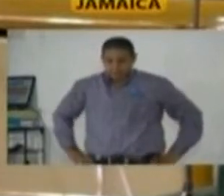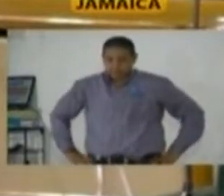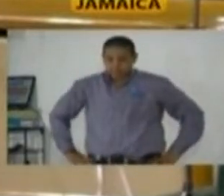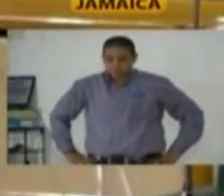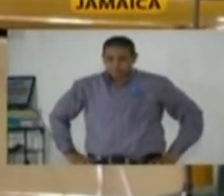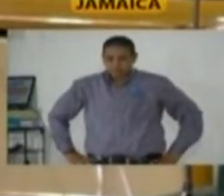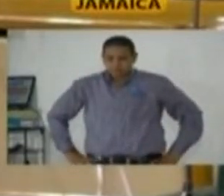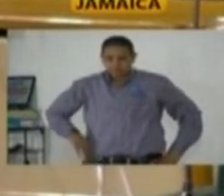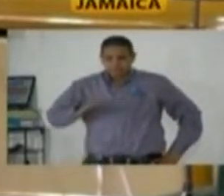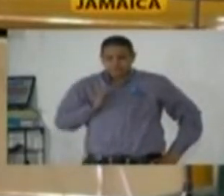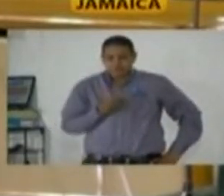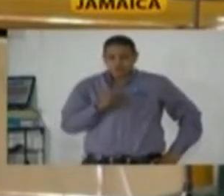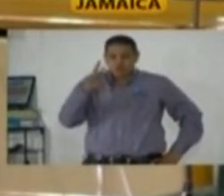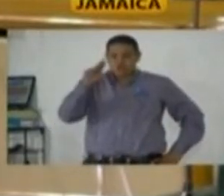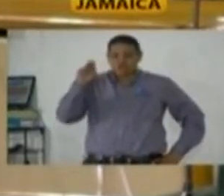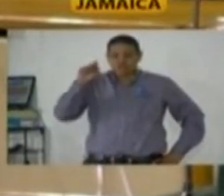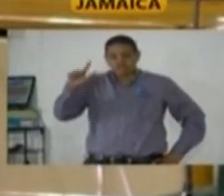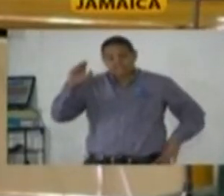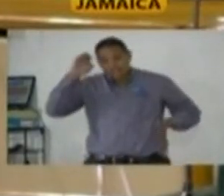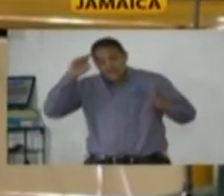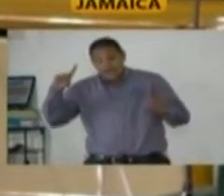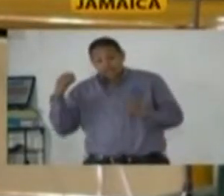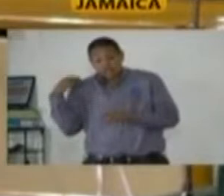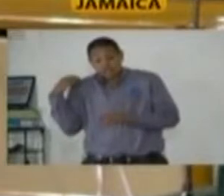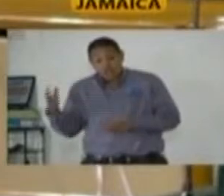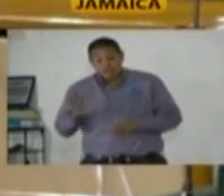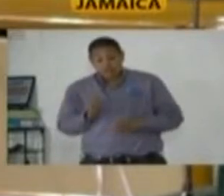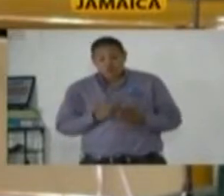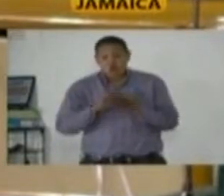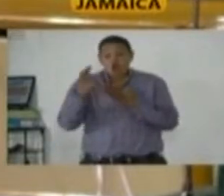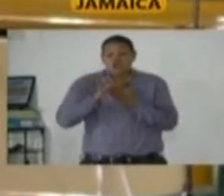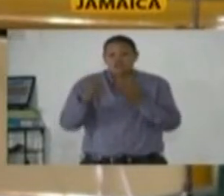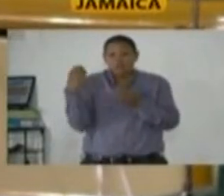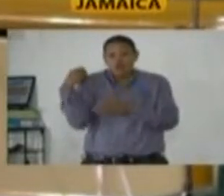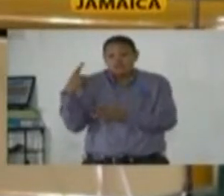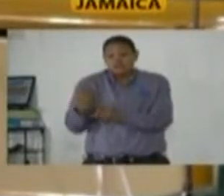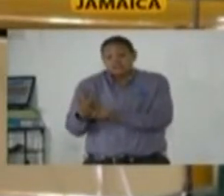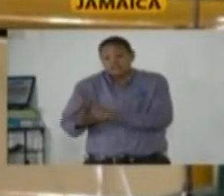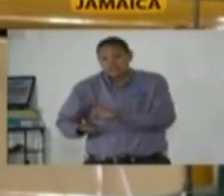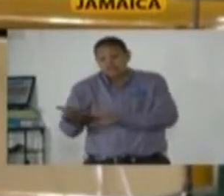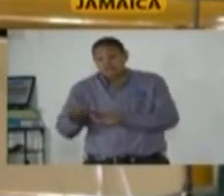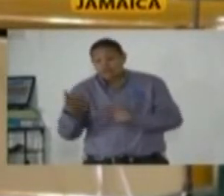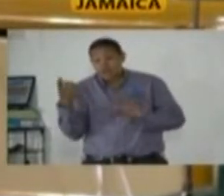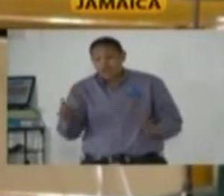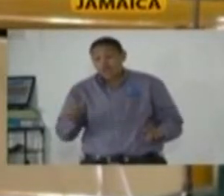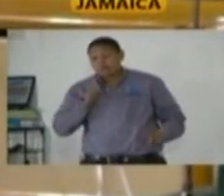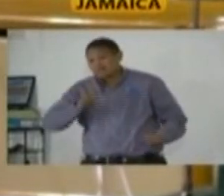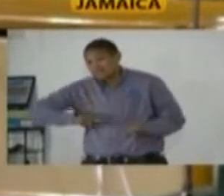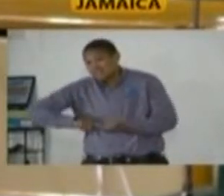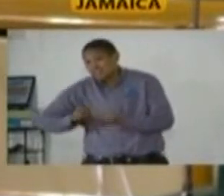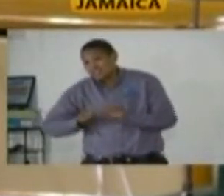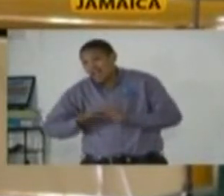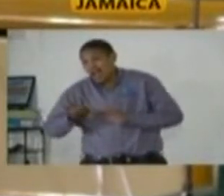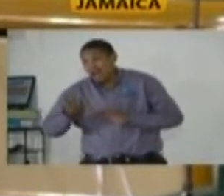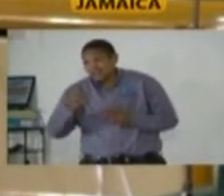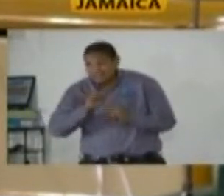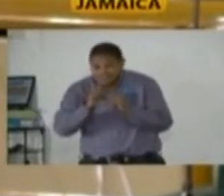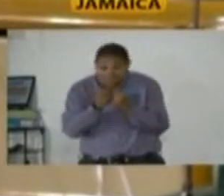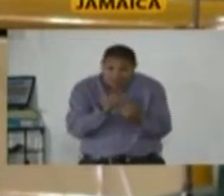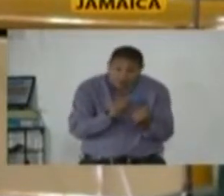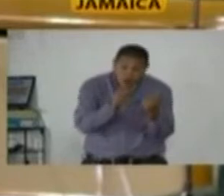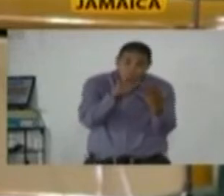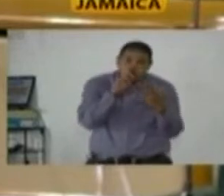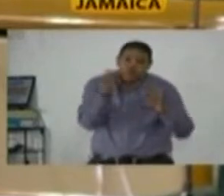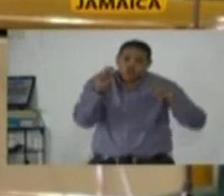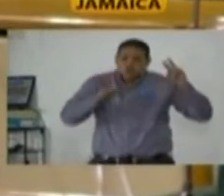regional education officers and curriculum officers are being retooled and have begun to employ the team approach to supervision,